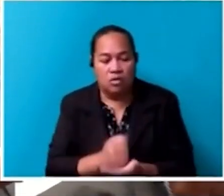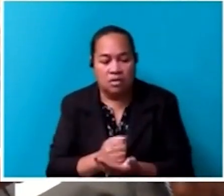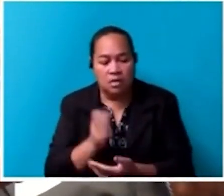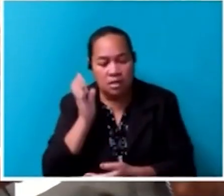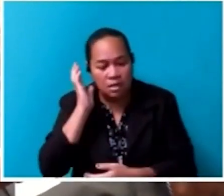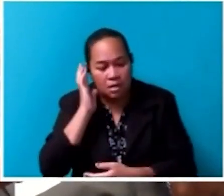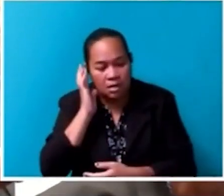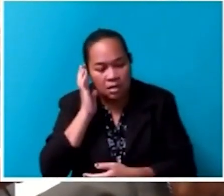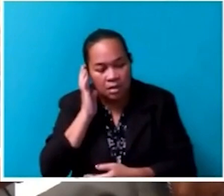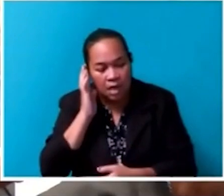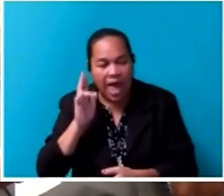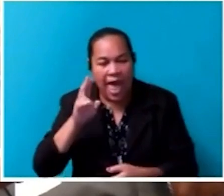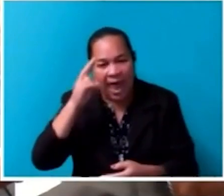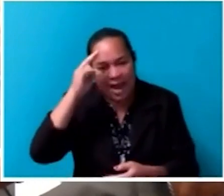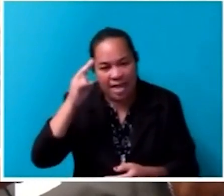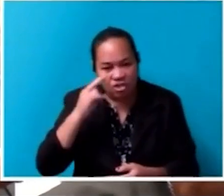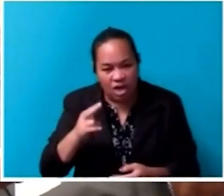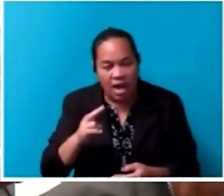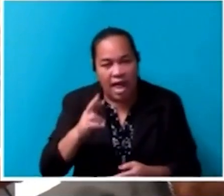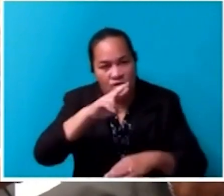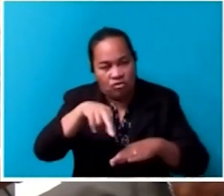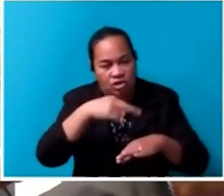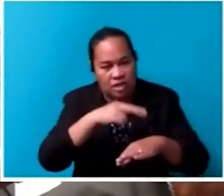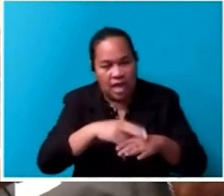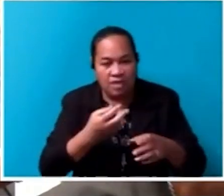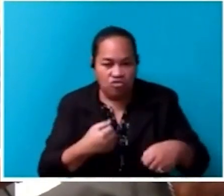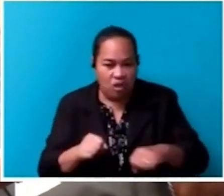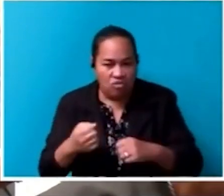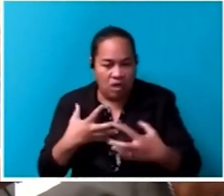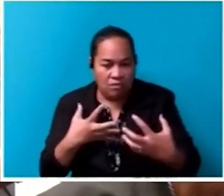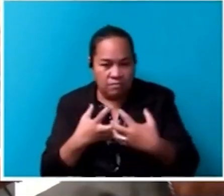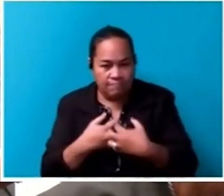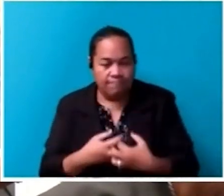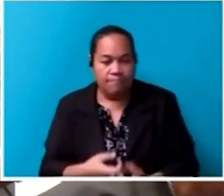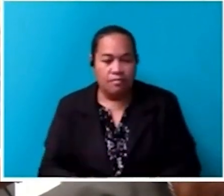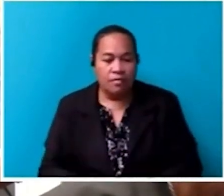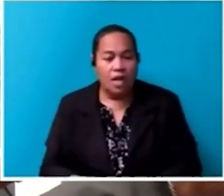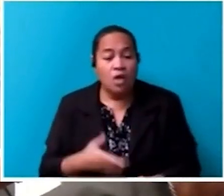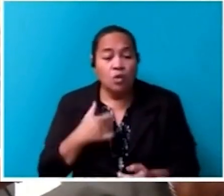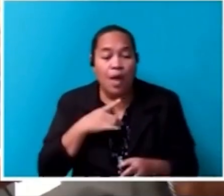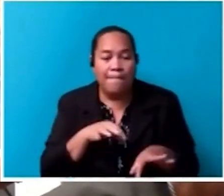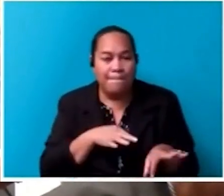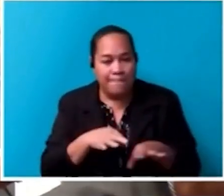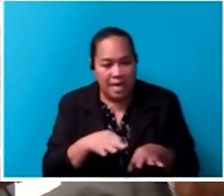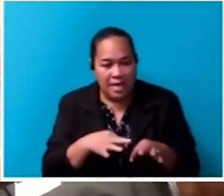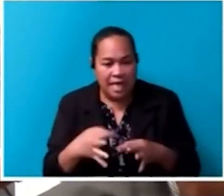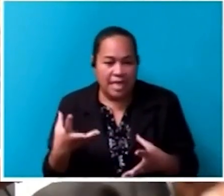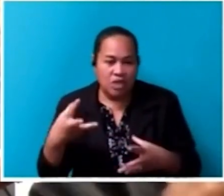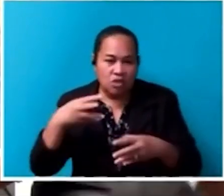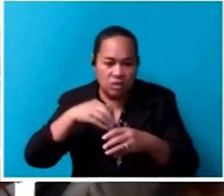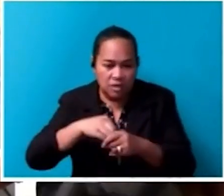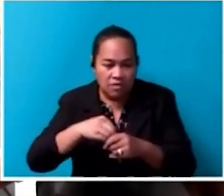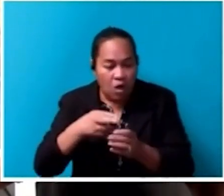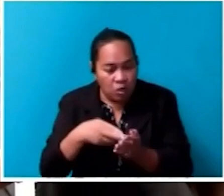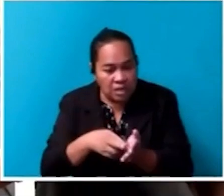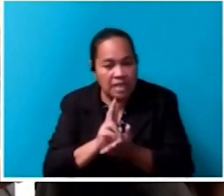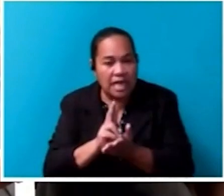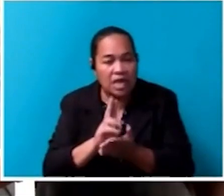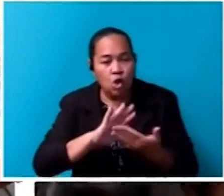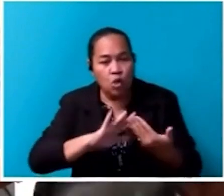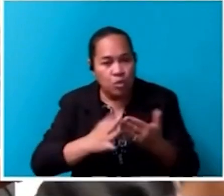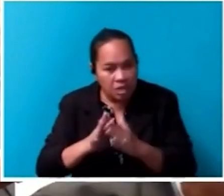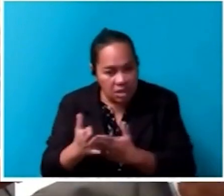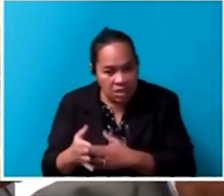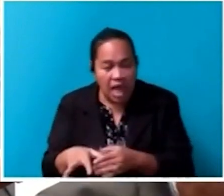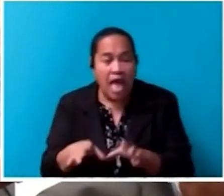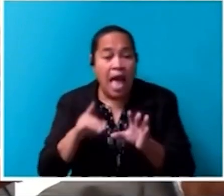and regional strategies. Fiji's National Development Plan, building inclusive, resilient communities,